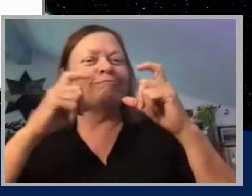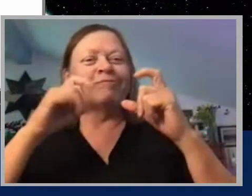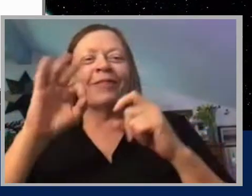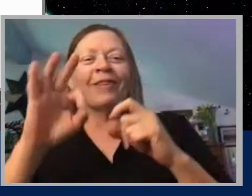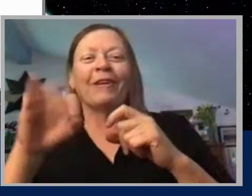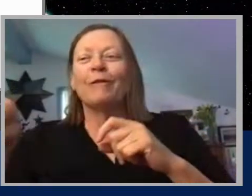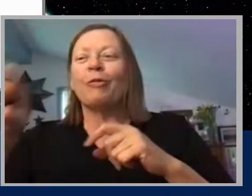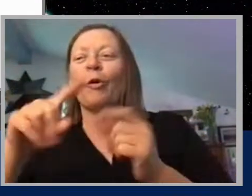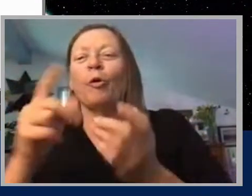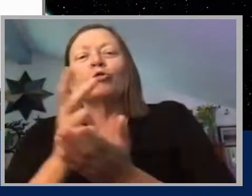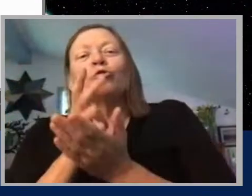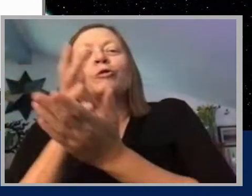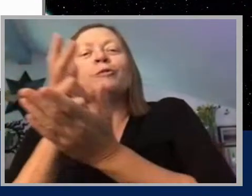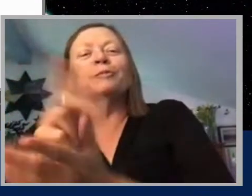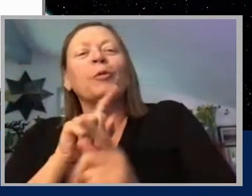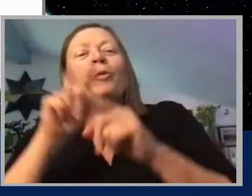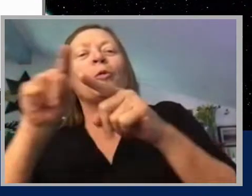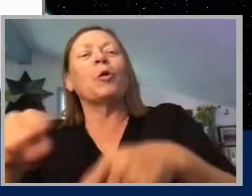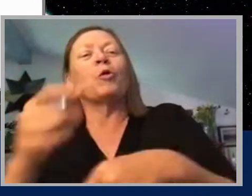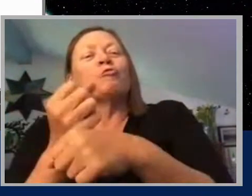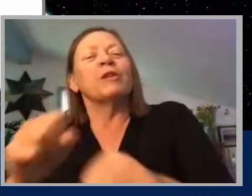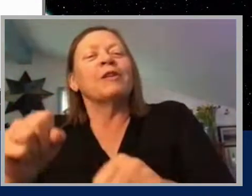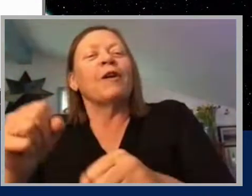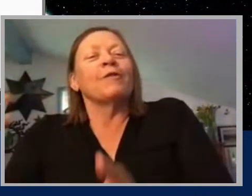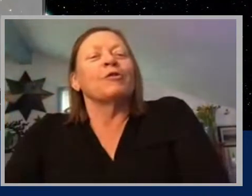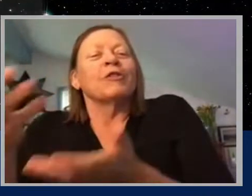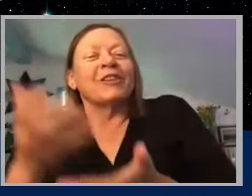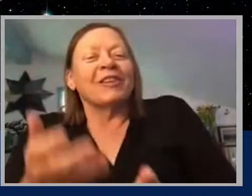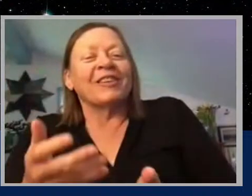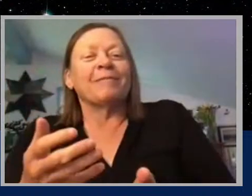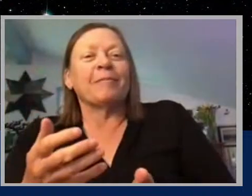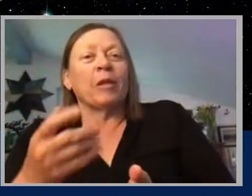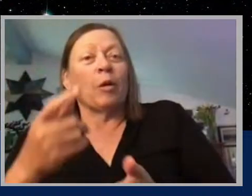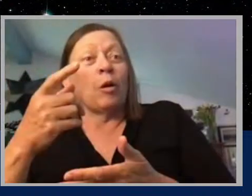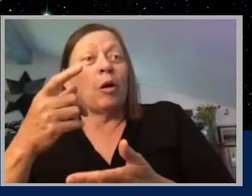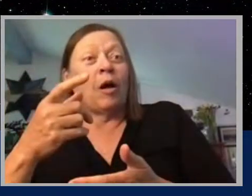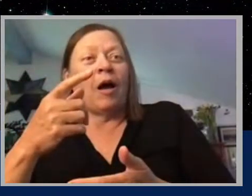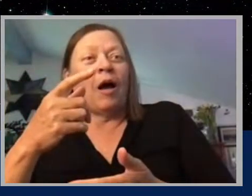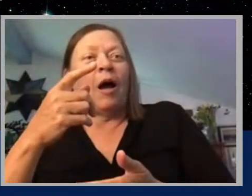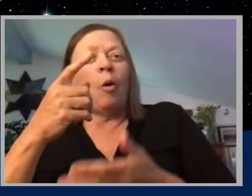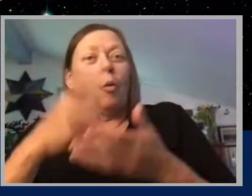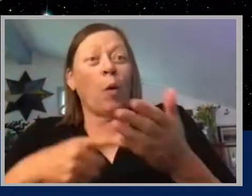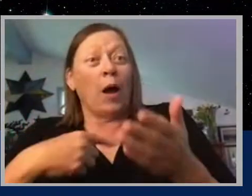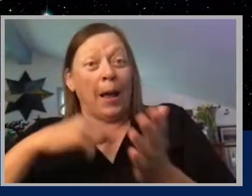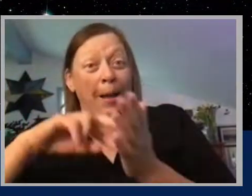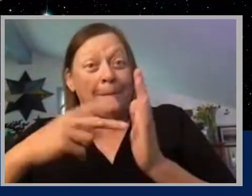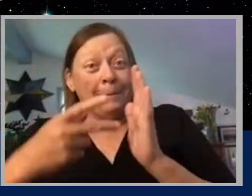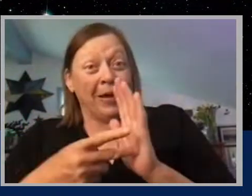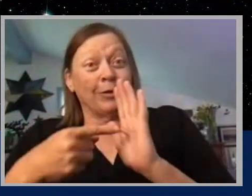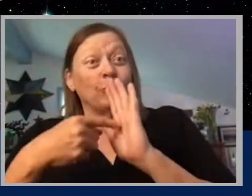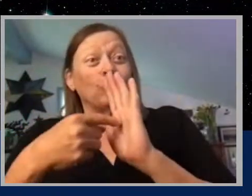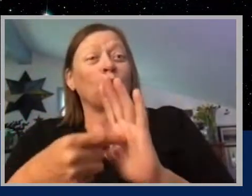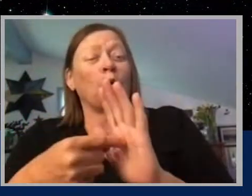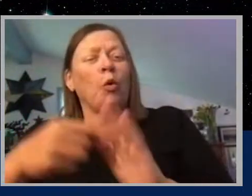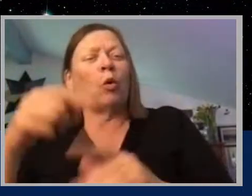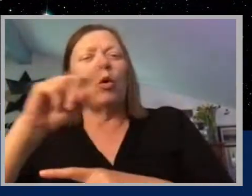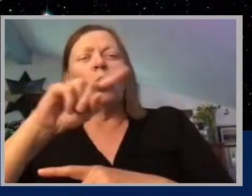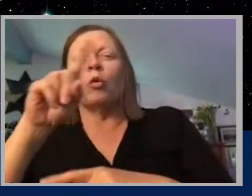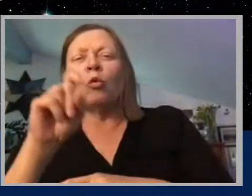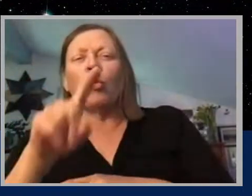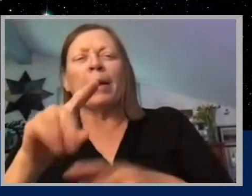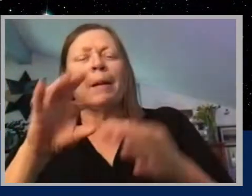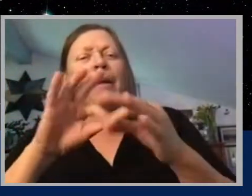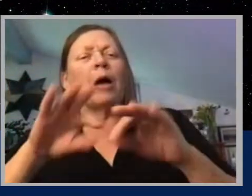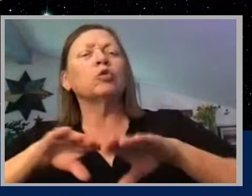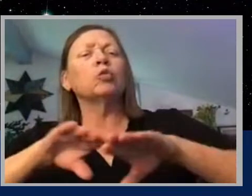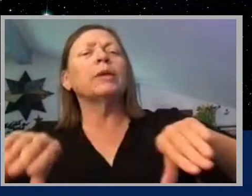vessels. But that's not actually what I was meaning to show here. What I was meaning to show was a question about the swim training.